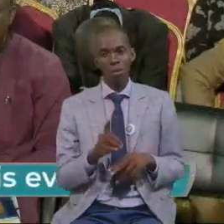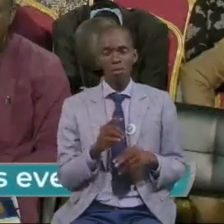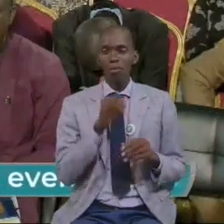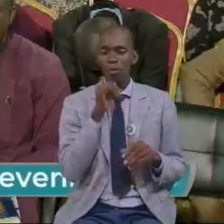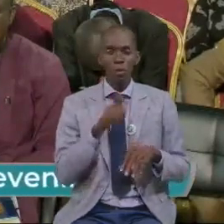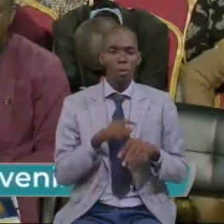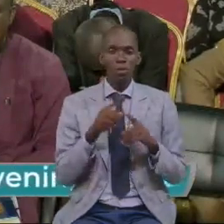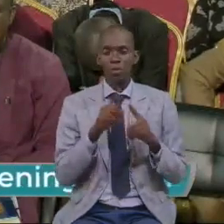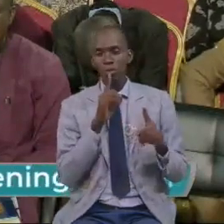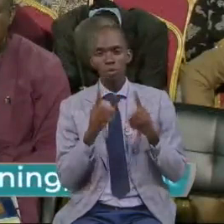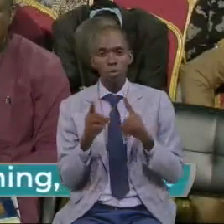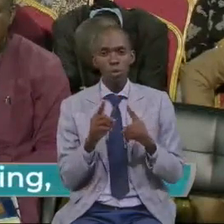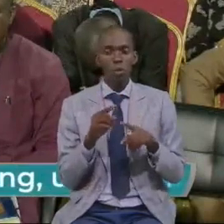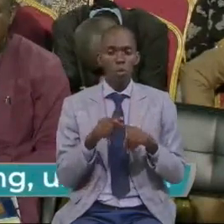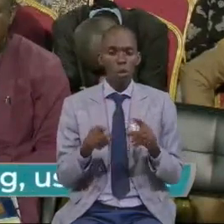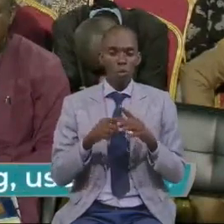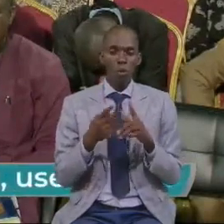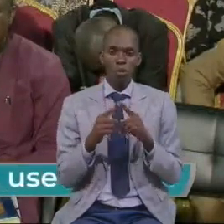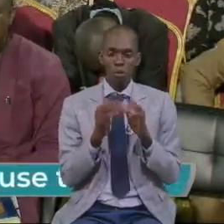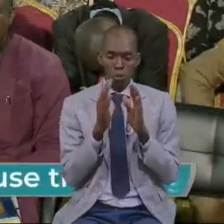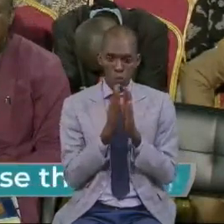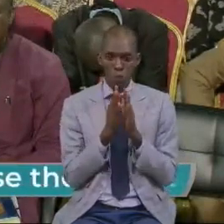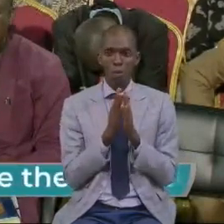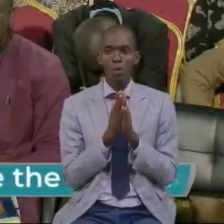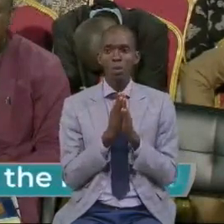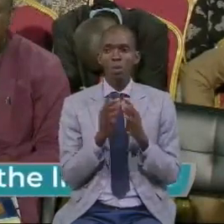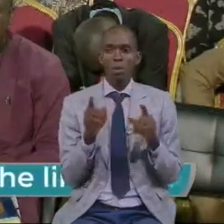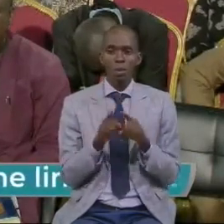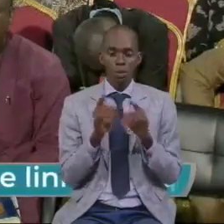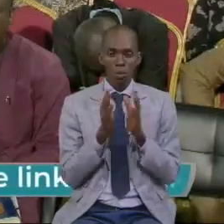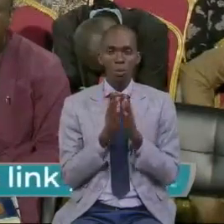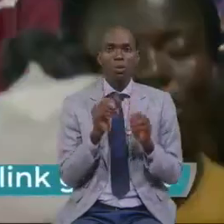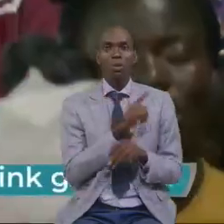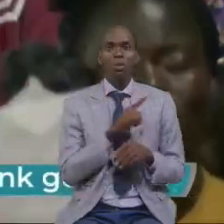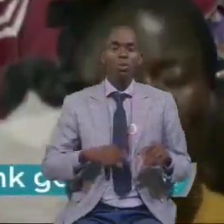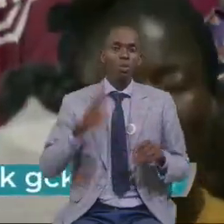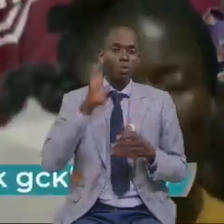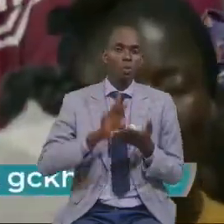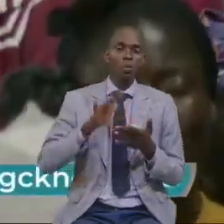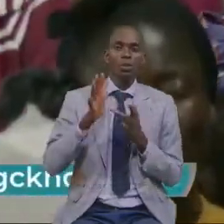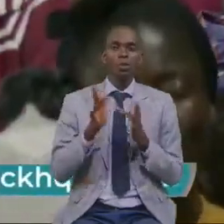And as you pray like that, the Lord will glorify Jesus in your life tonight.